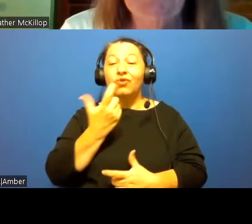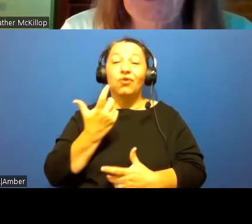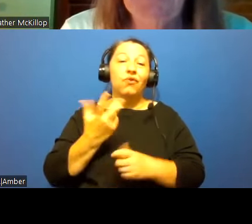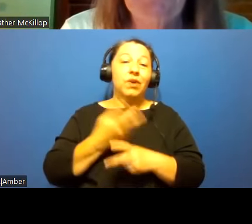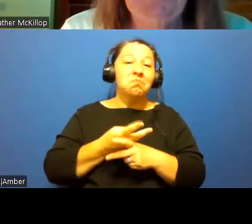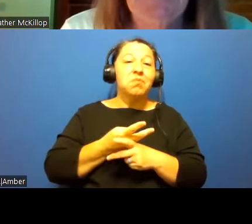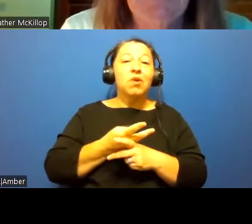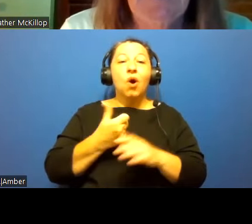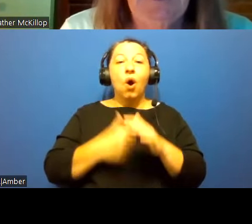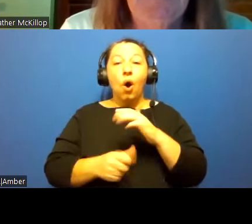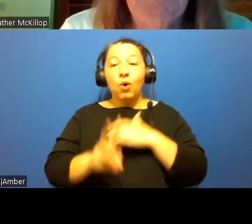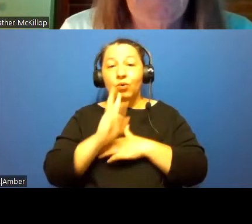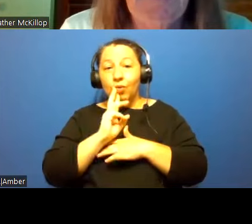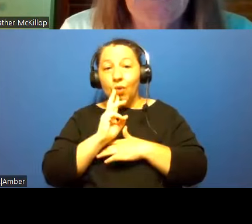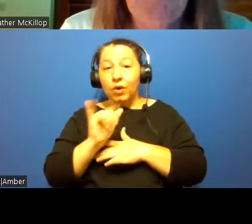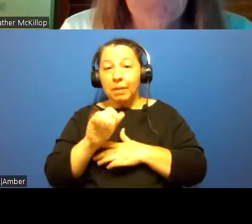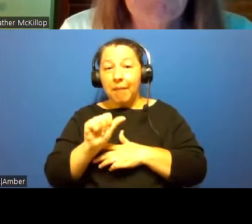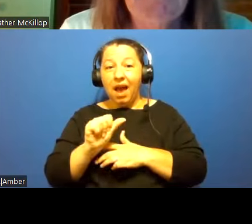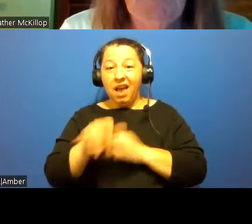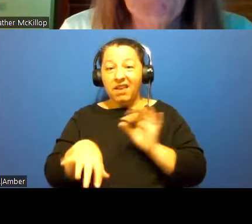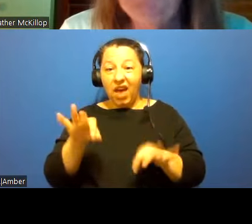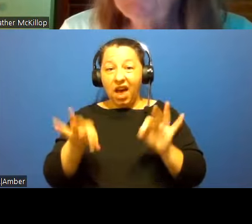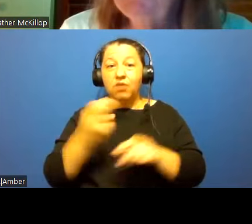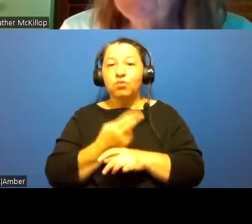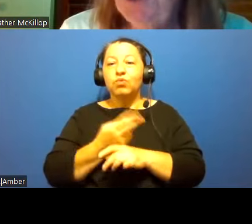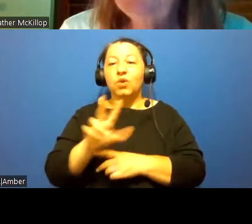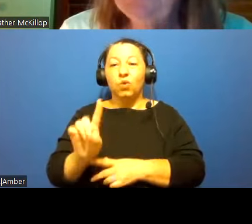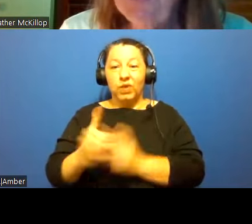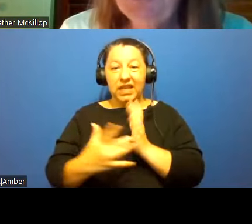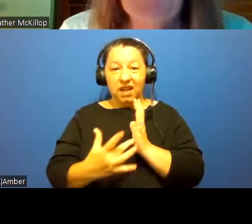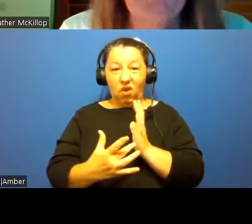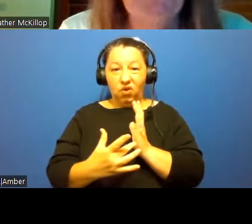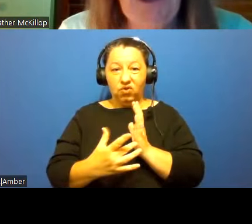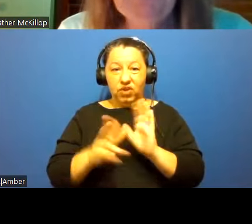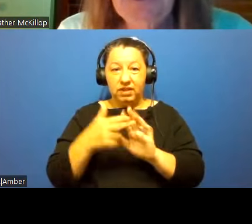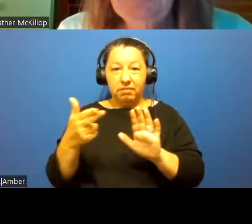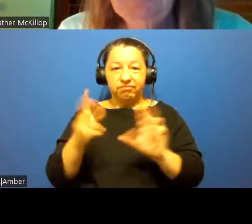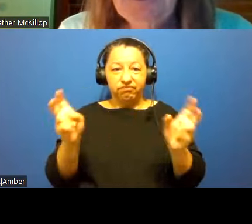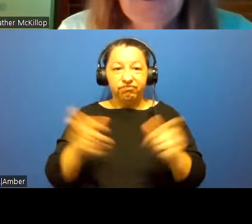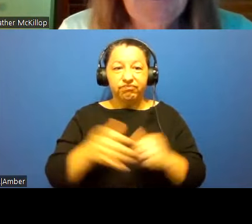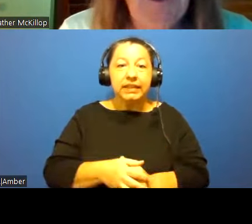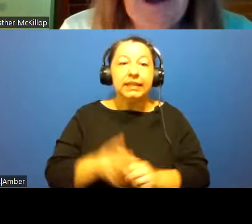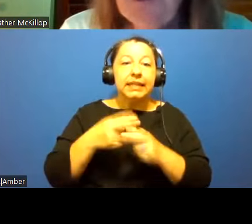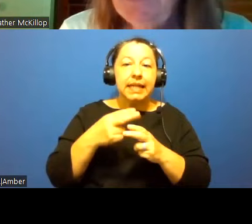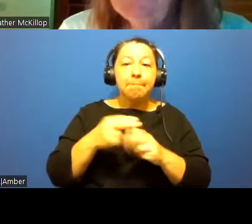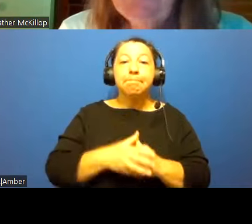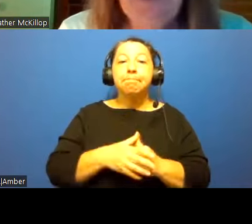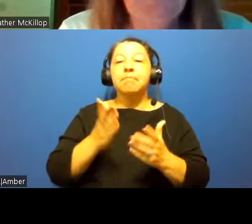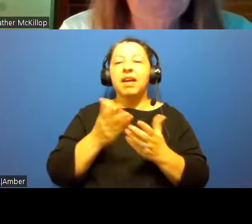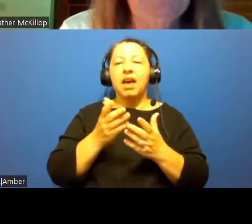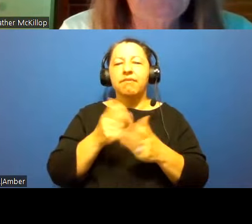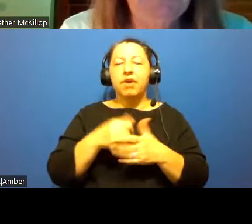3D Technology. I gave an overview of the project talking about salt and our